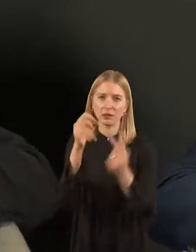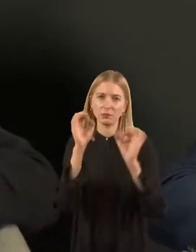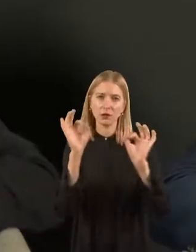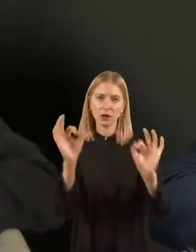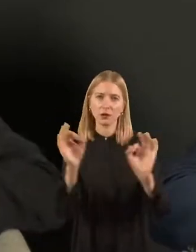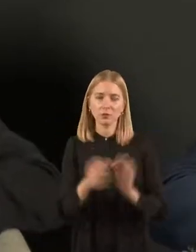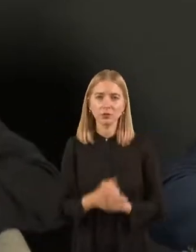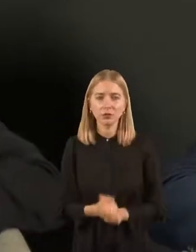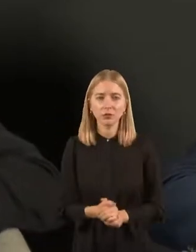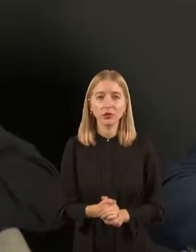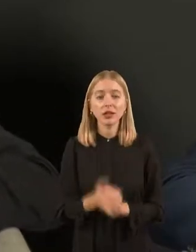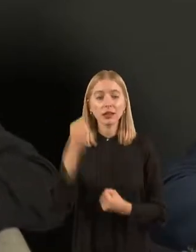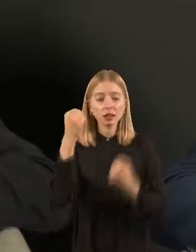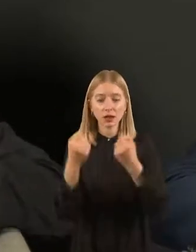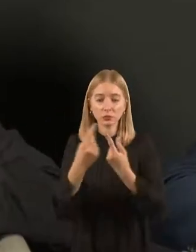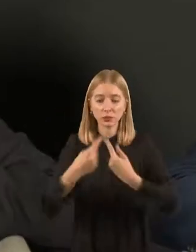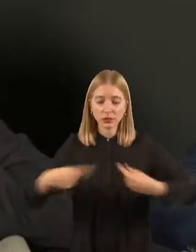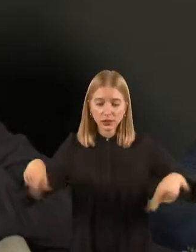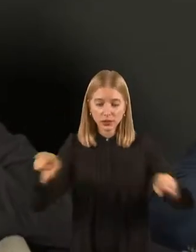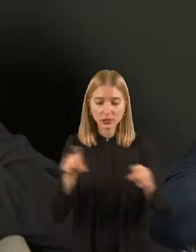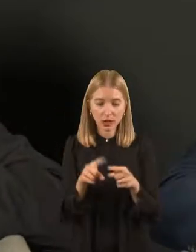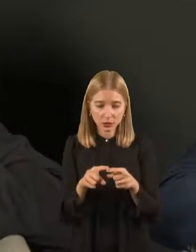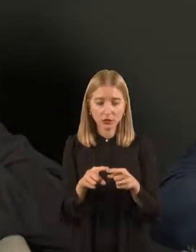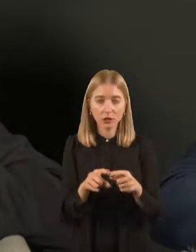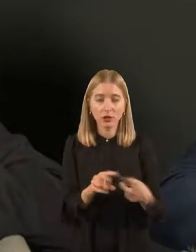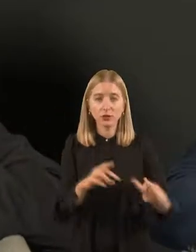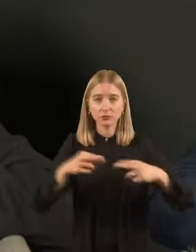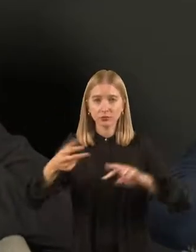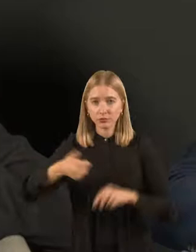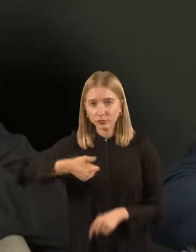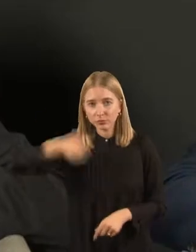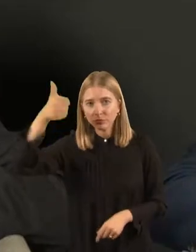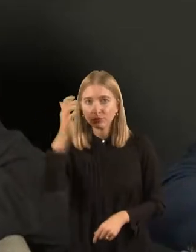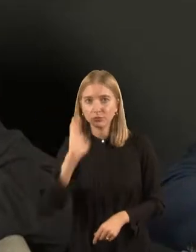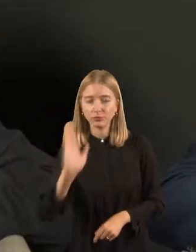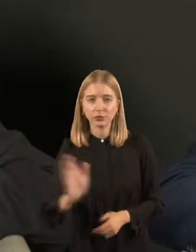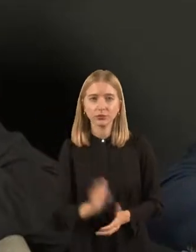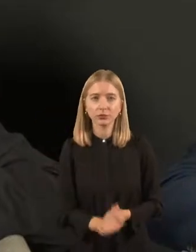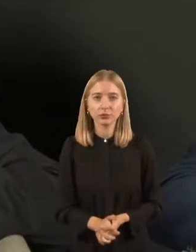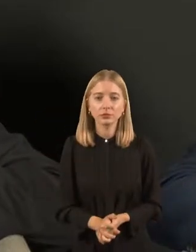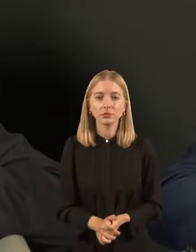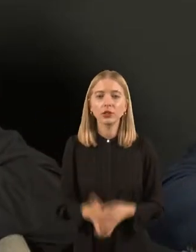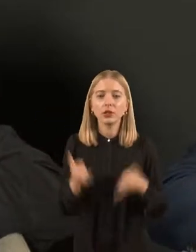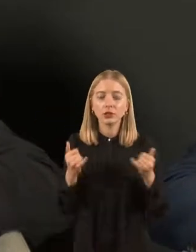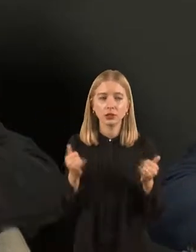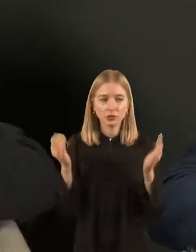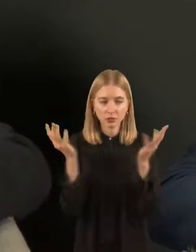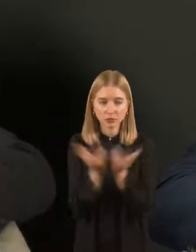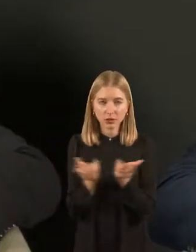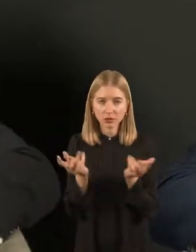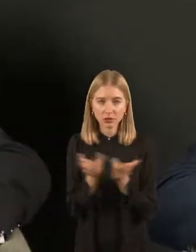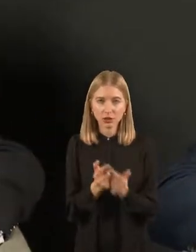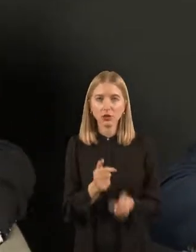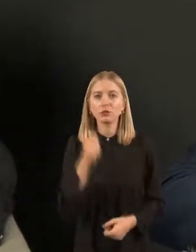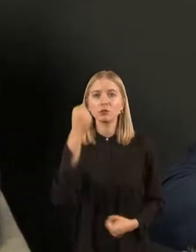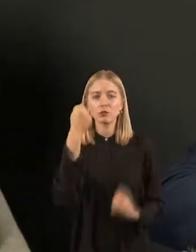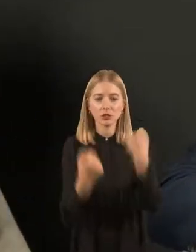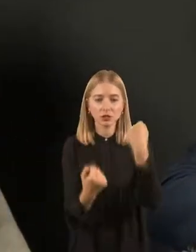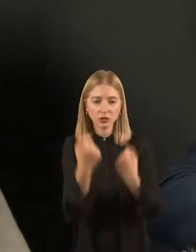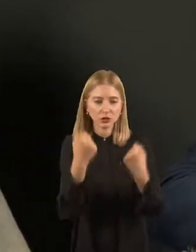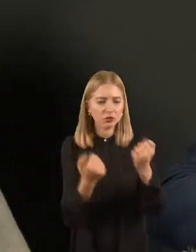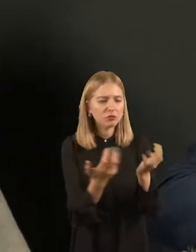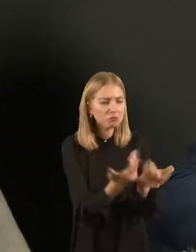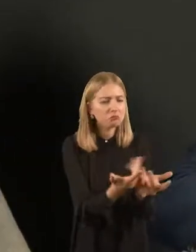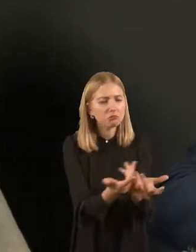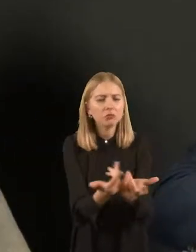number of cars or kilometers of displacements and fuels, of course, fuels mm-hmm. consumption. Aš tik primenu, kad